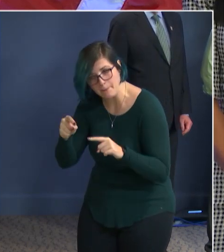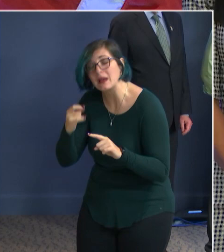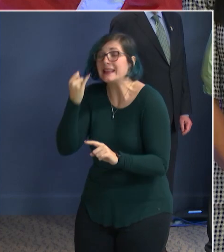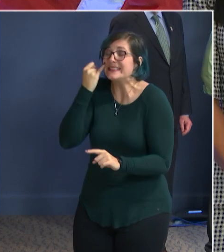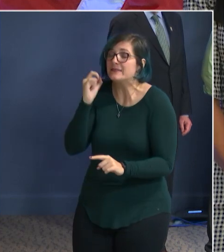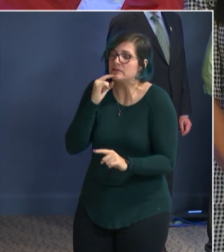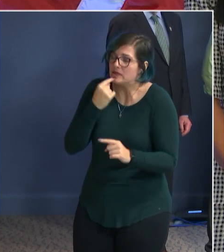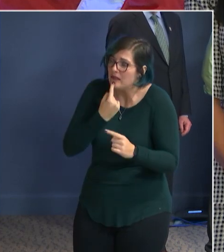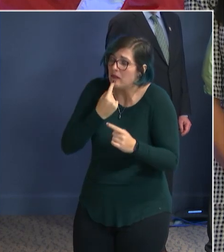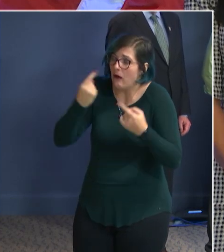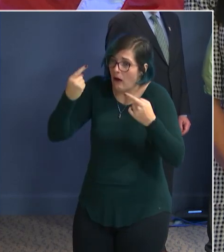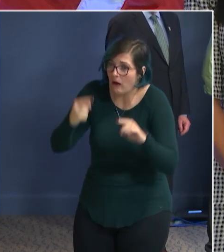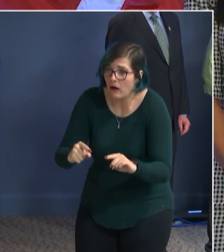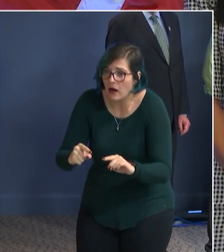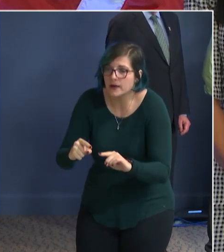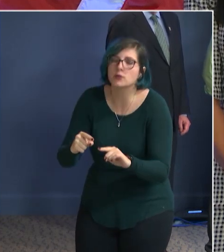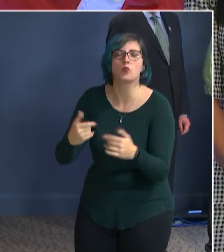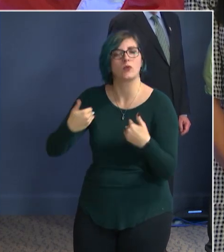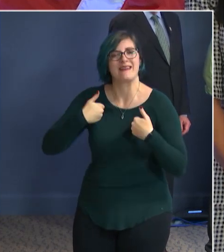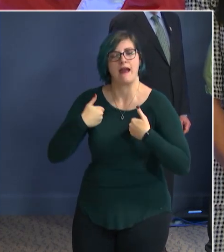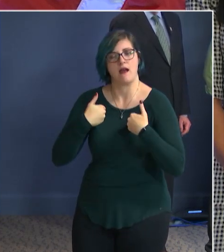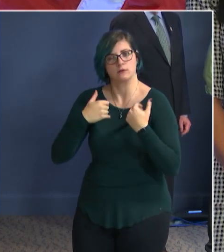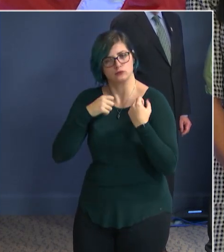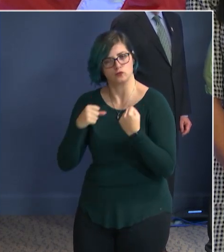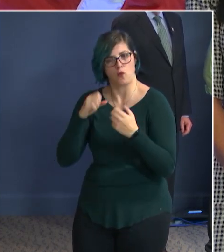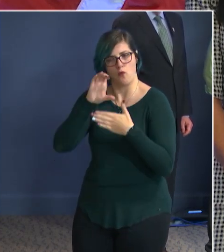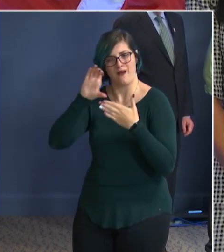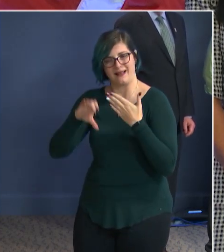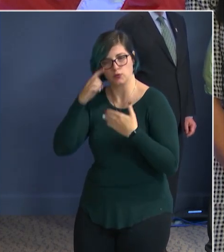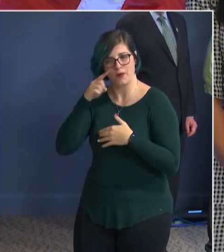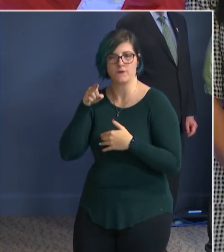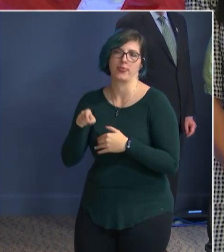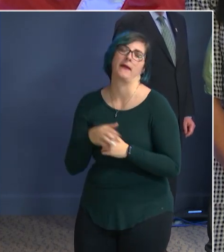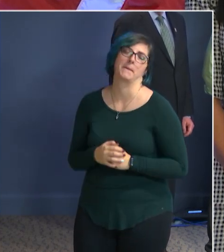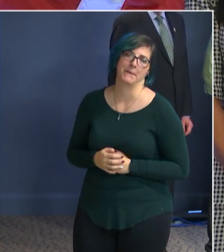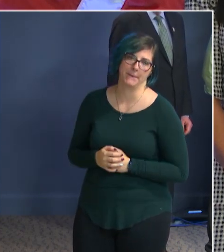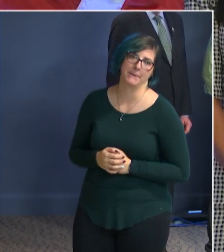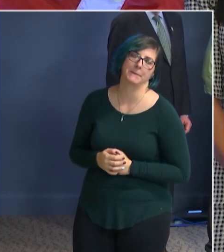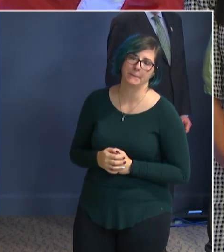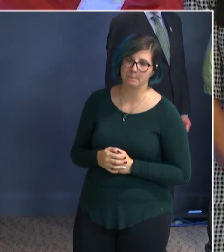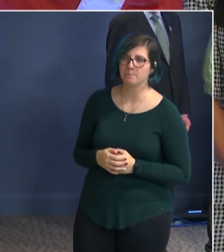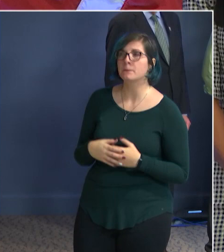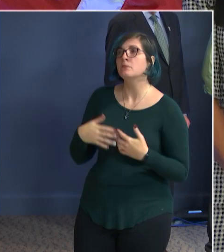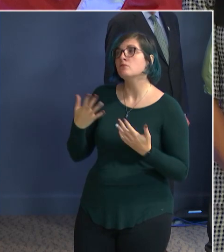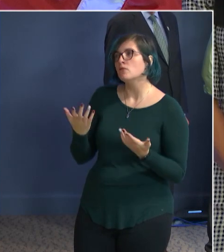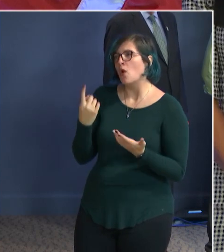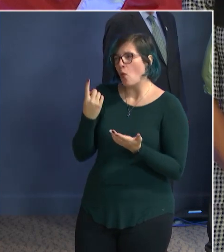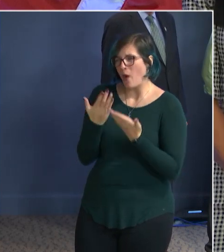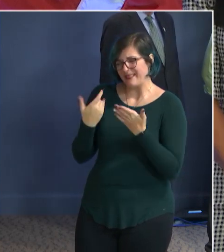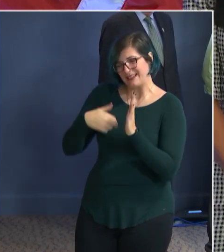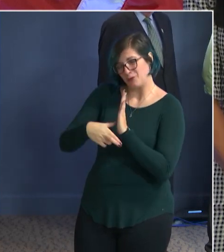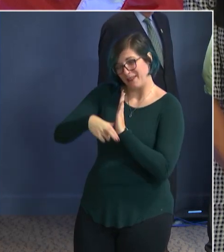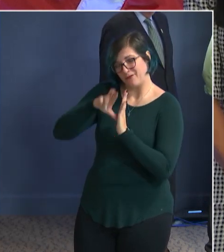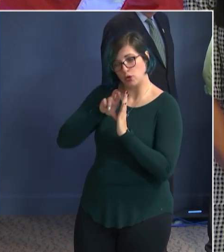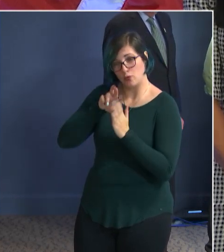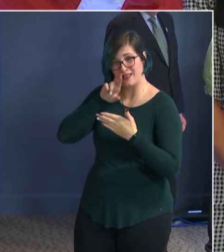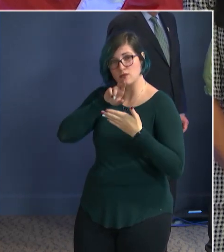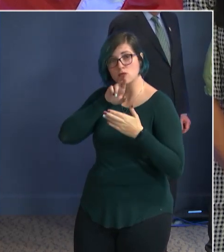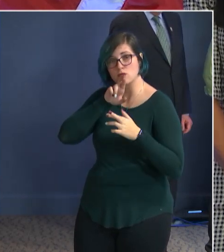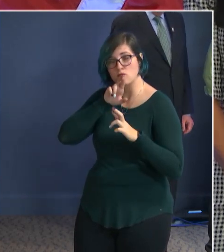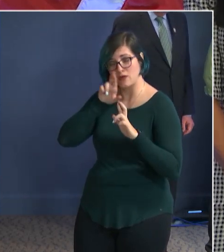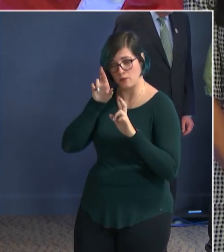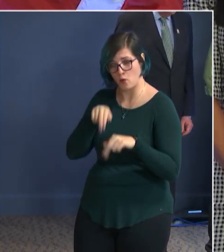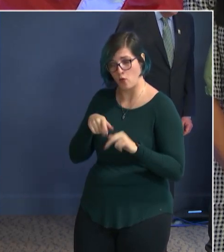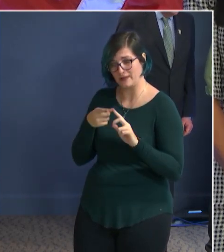we have a system of consequences for them. One thing in reviewing the reports